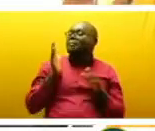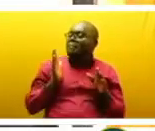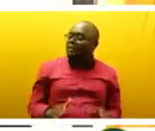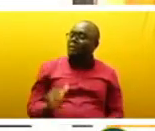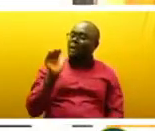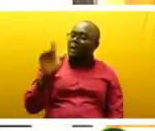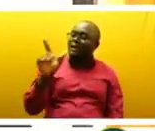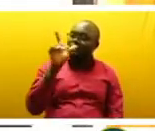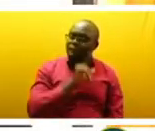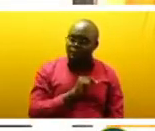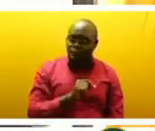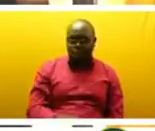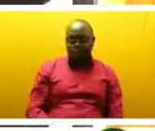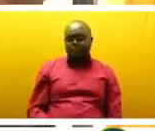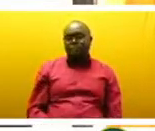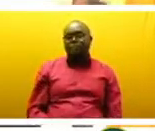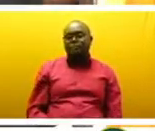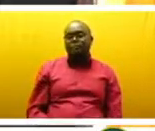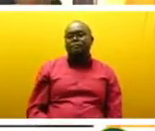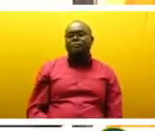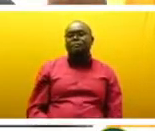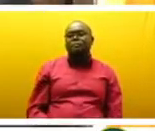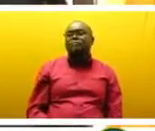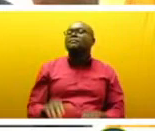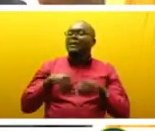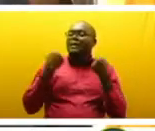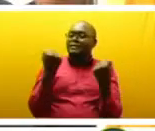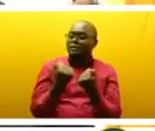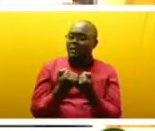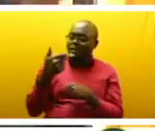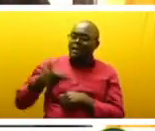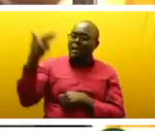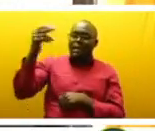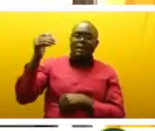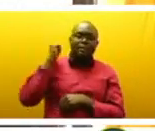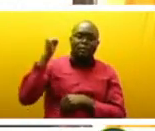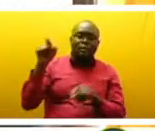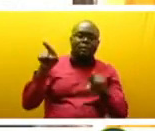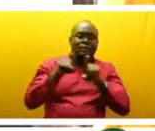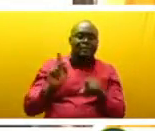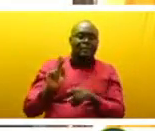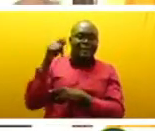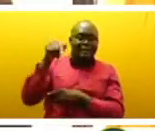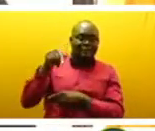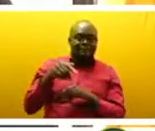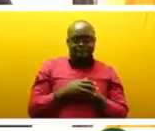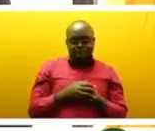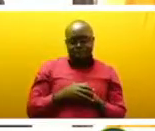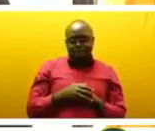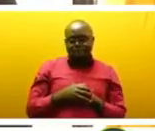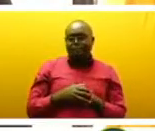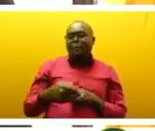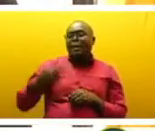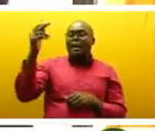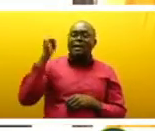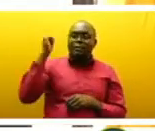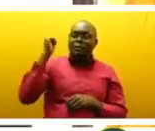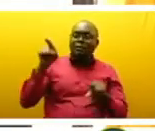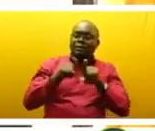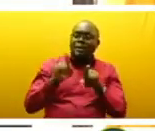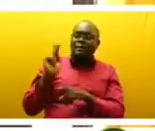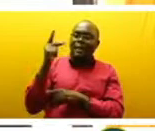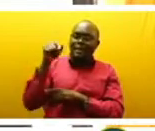here. In a fractious society, highly political like this, just remove that, highly political like